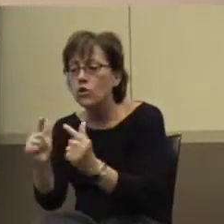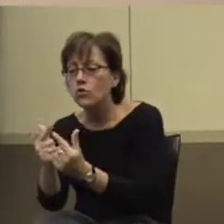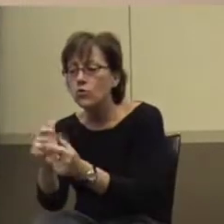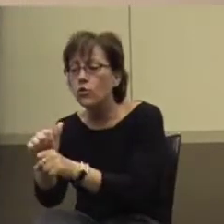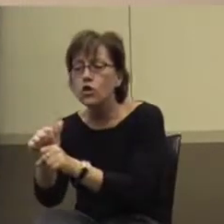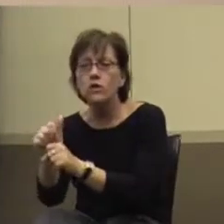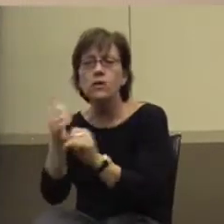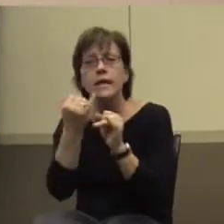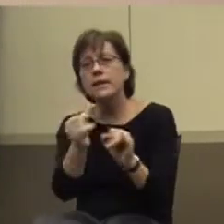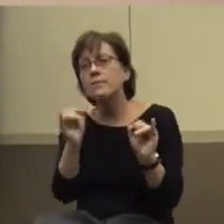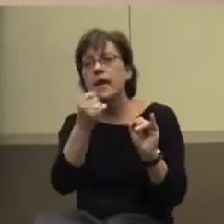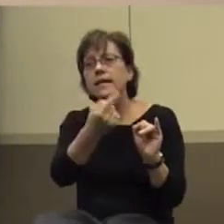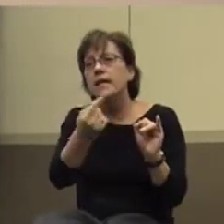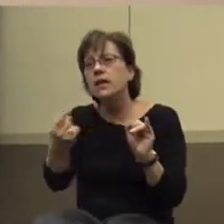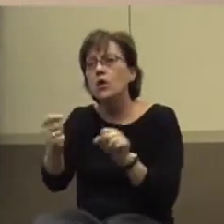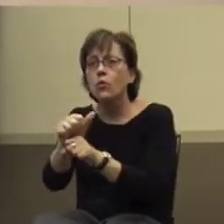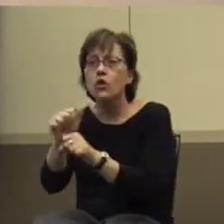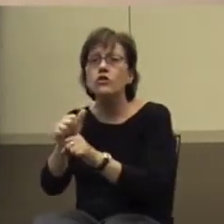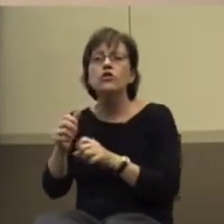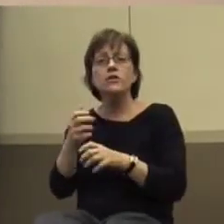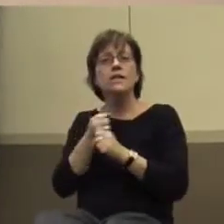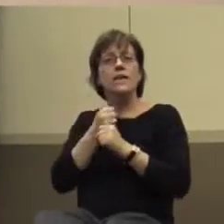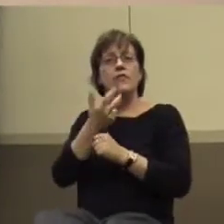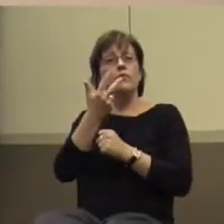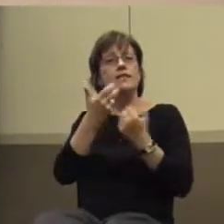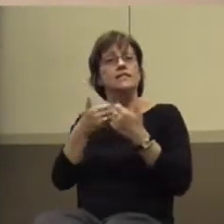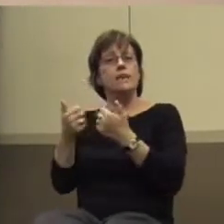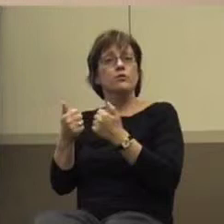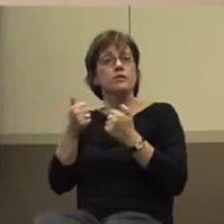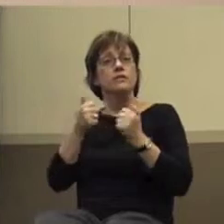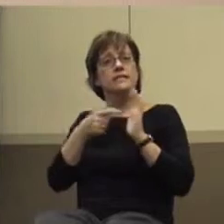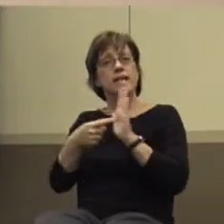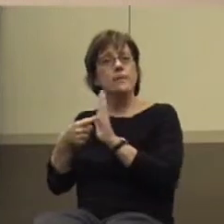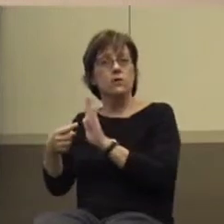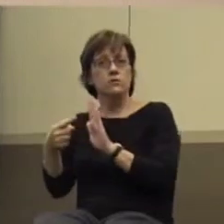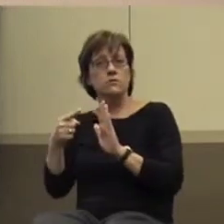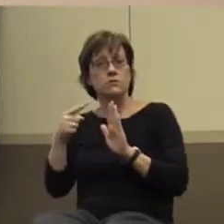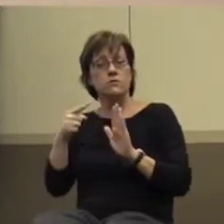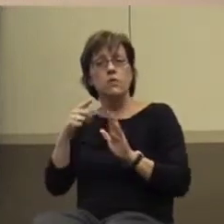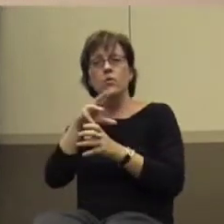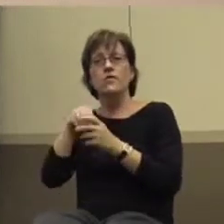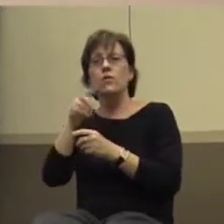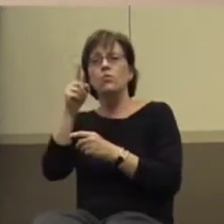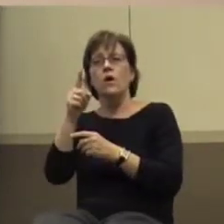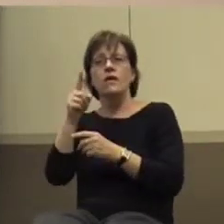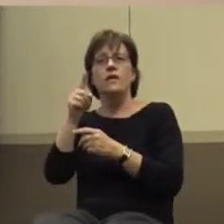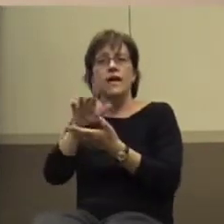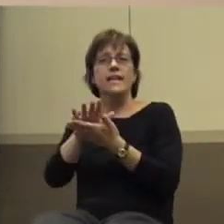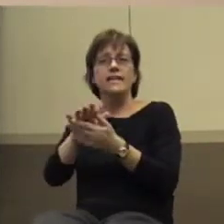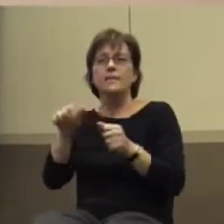within that one academic area of just smaller, you know, smaller observation samples.